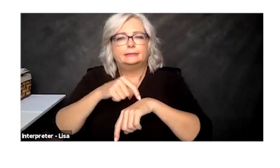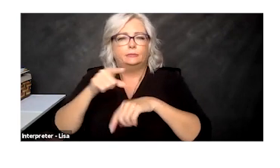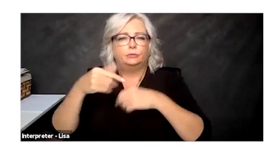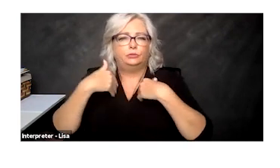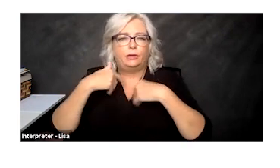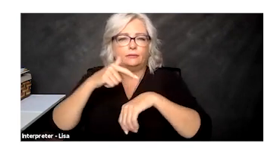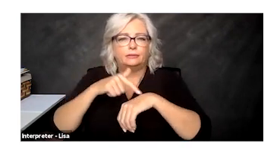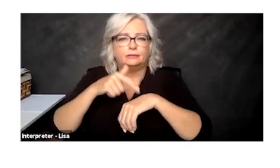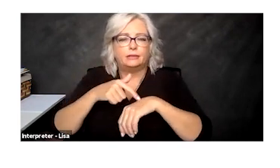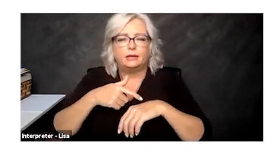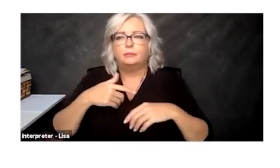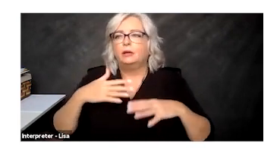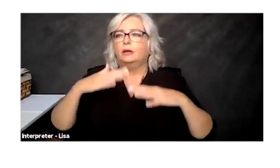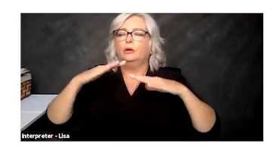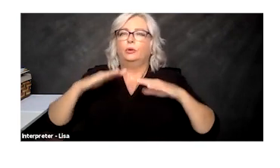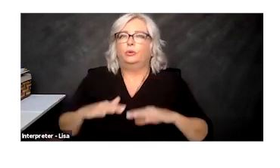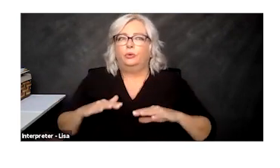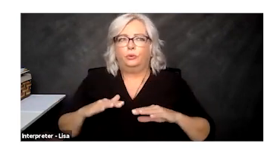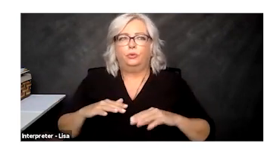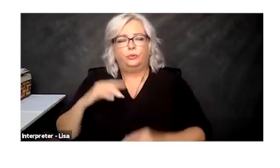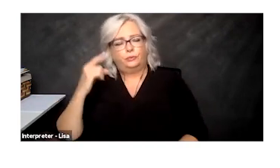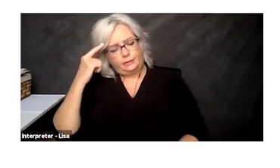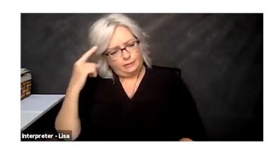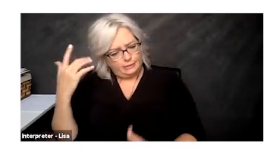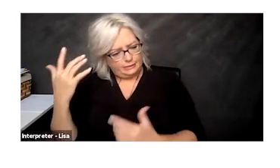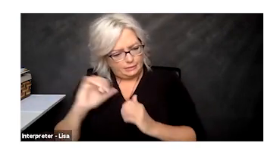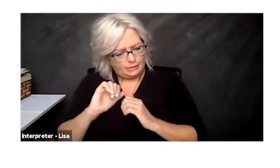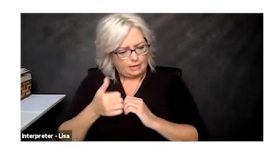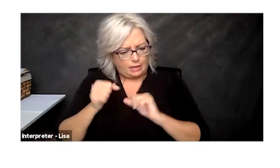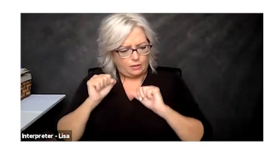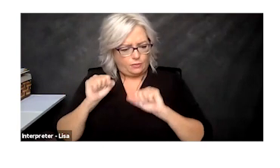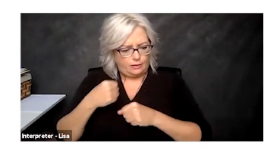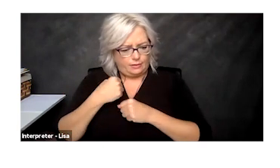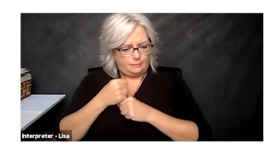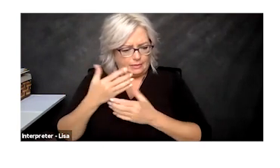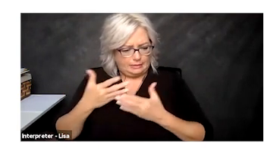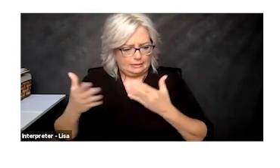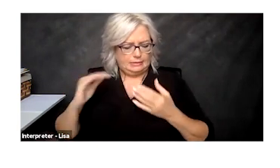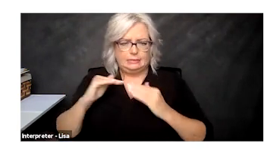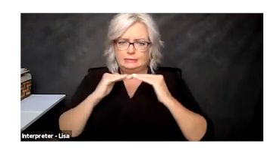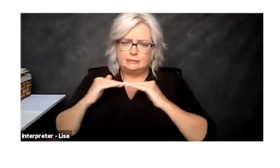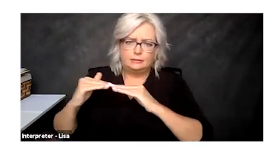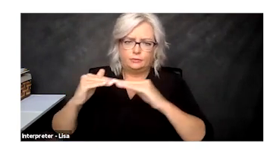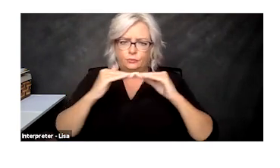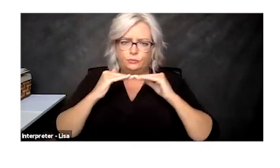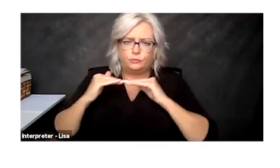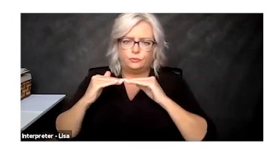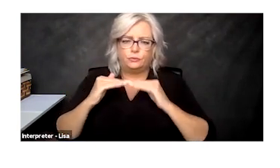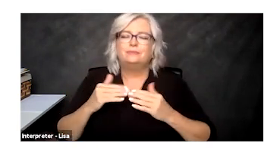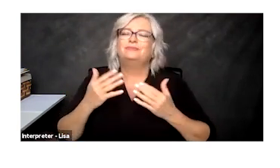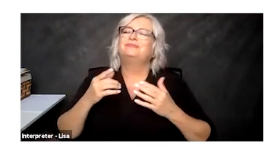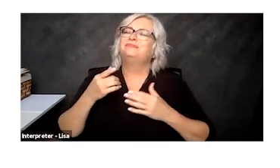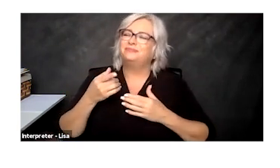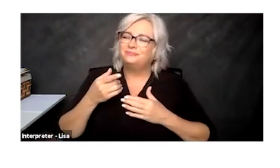chance to sit and think about how can you infuse racial equity into every part of the company. Those are the times that you will be better